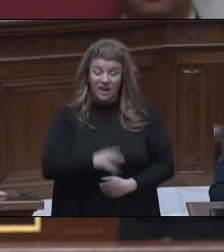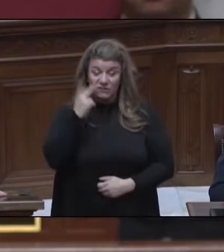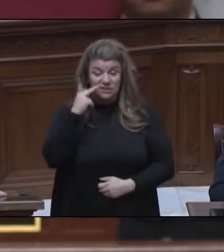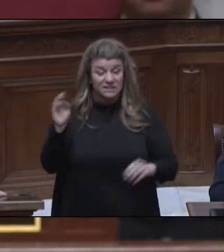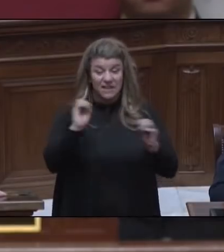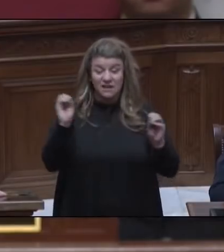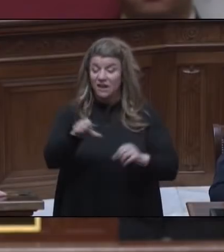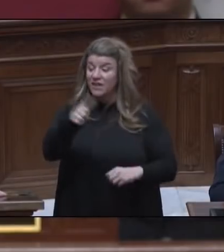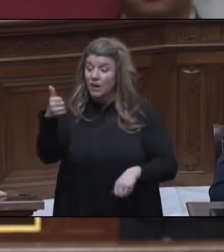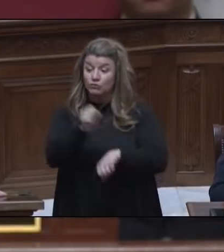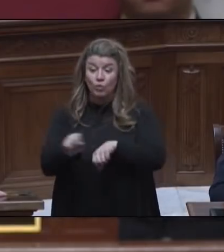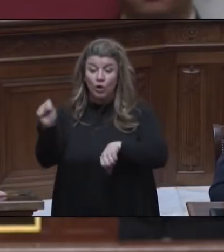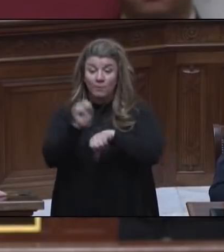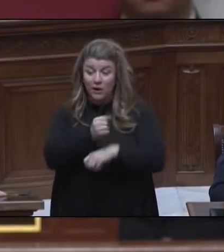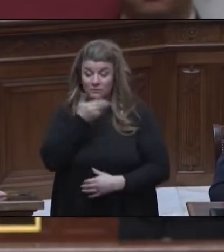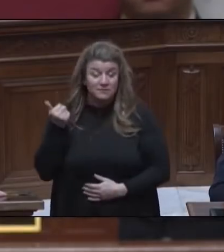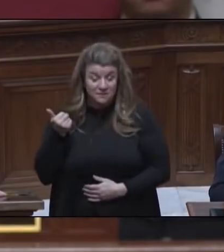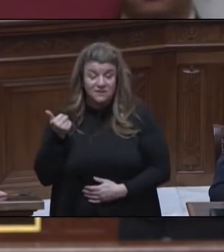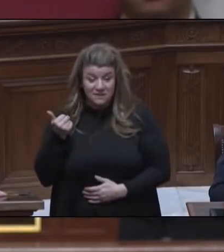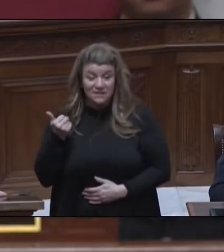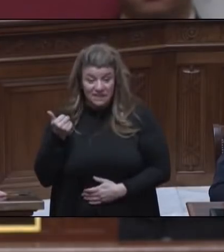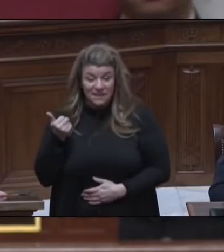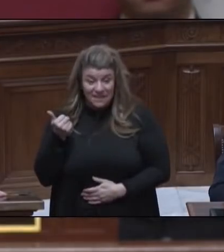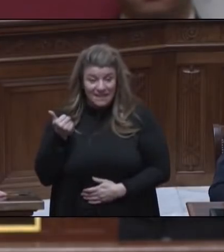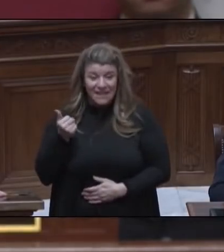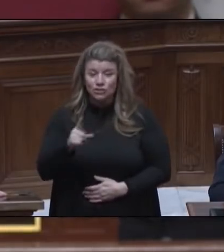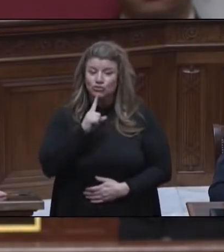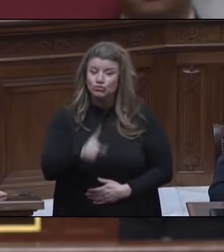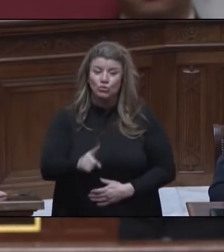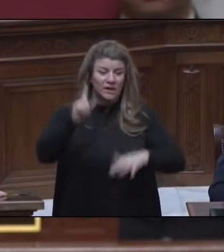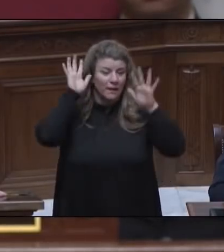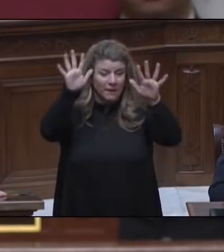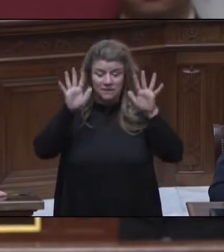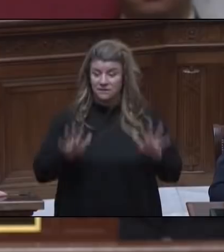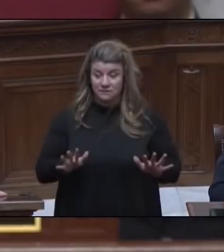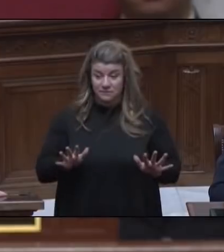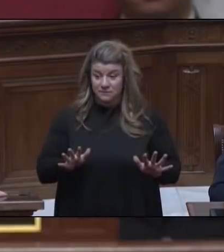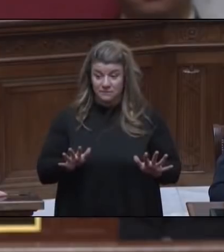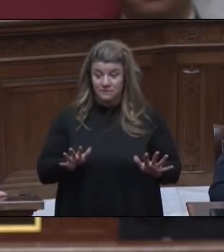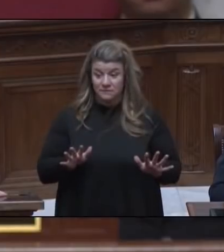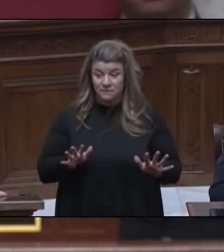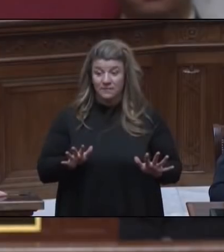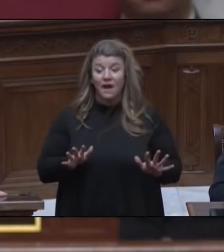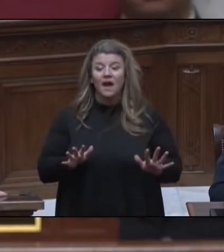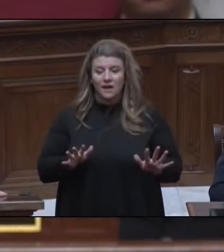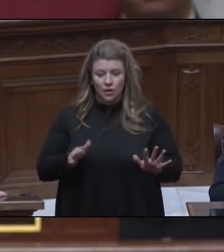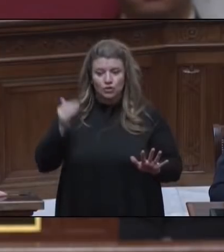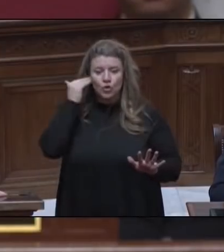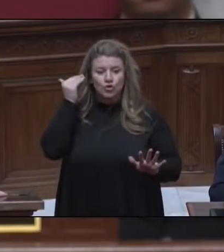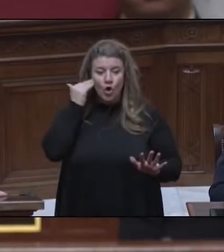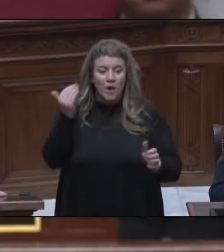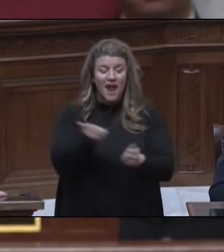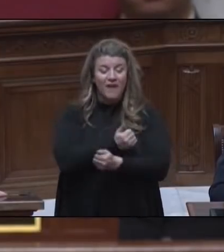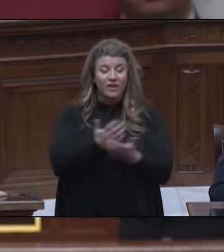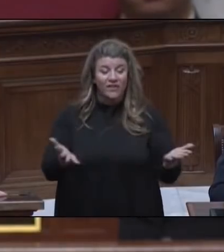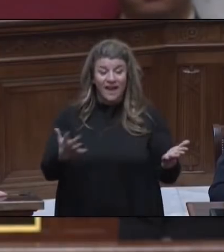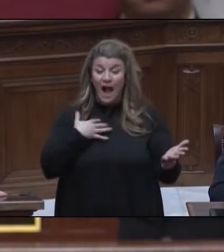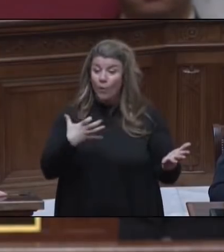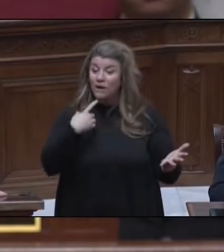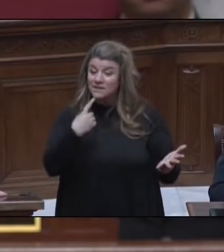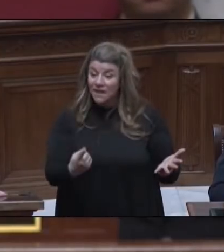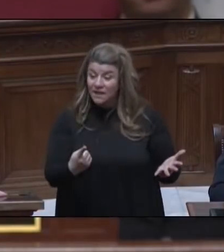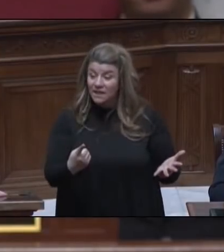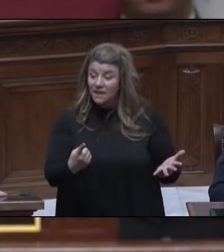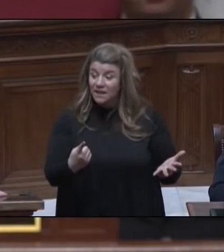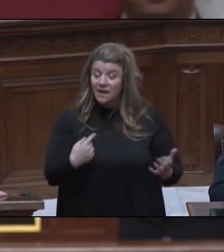this. It is truly, absolutely remarkable. So with all that, I would say to you just